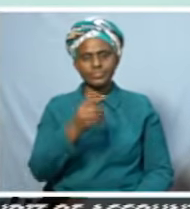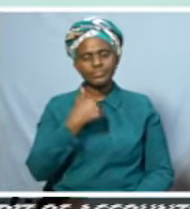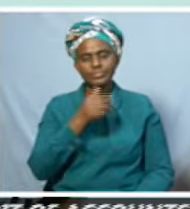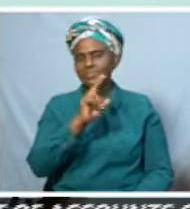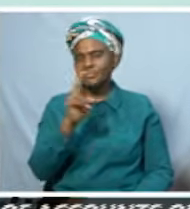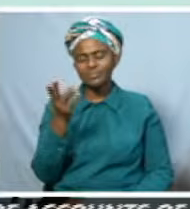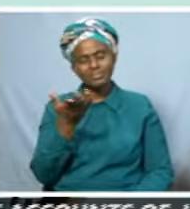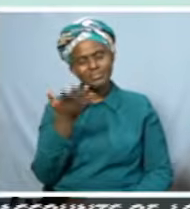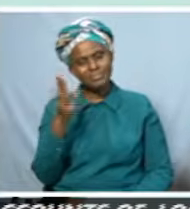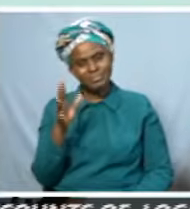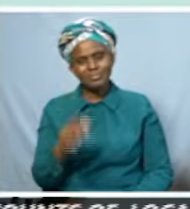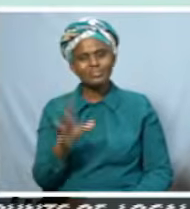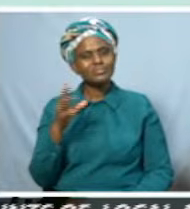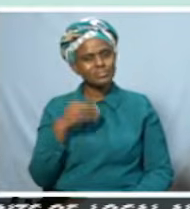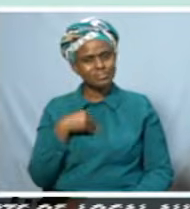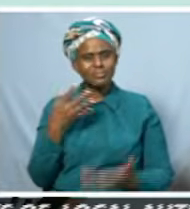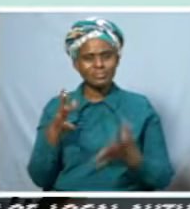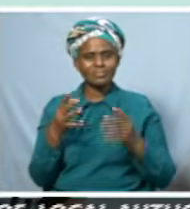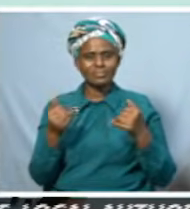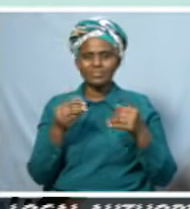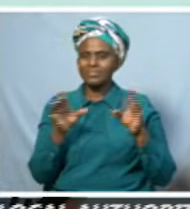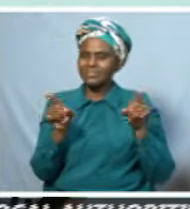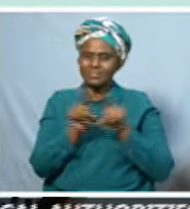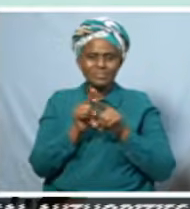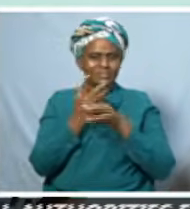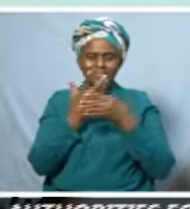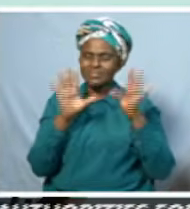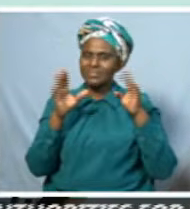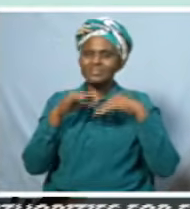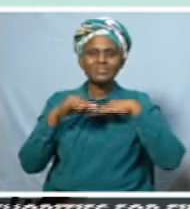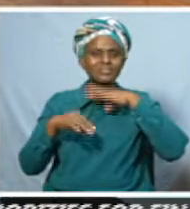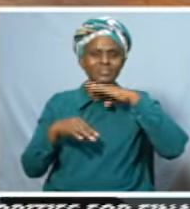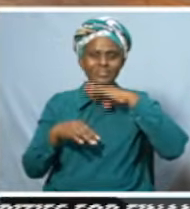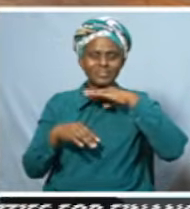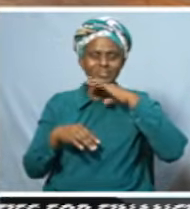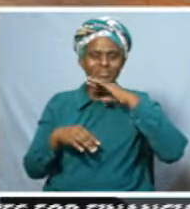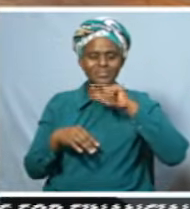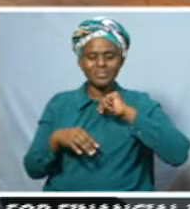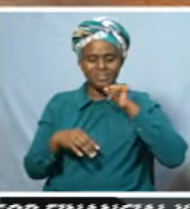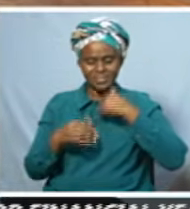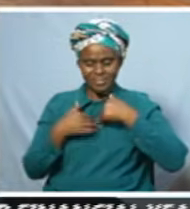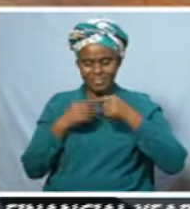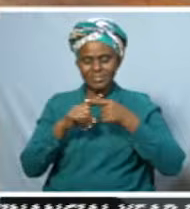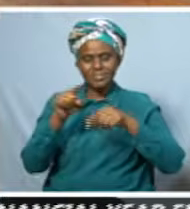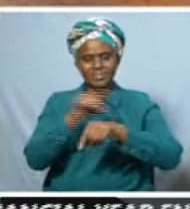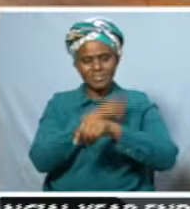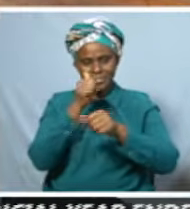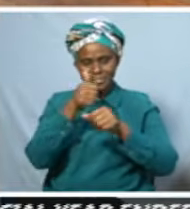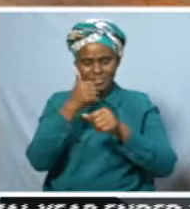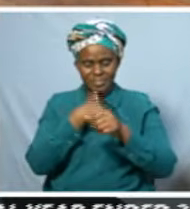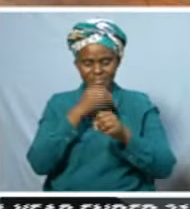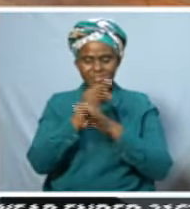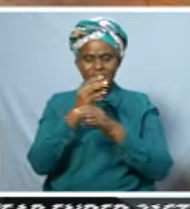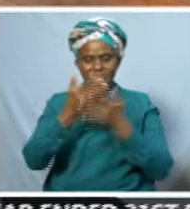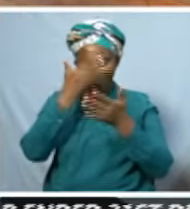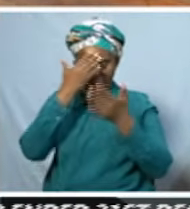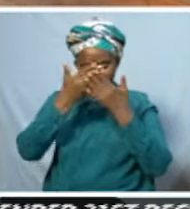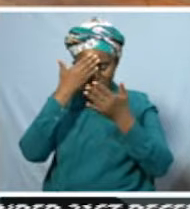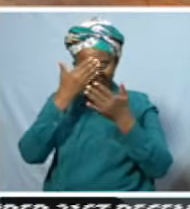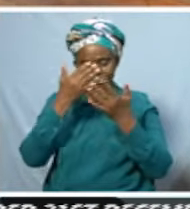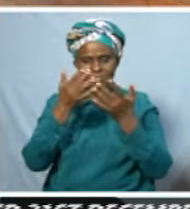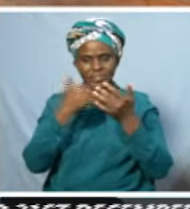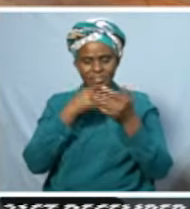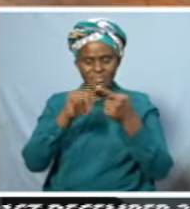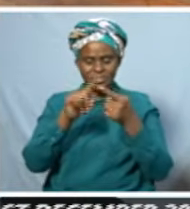sir. You've admitted that is a given. It's enough. We don't have to prolong because you've already said you've learned a lesson.